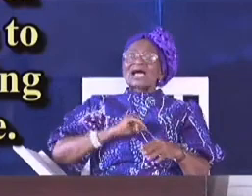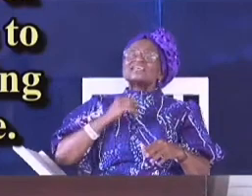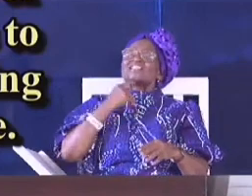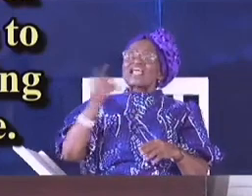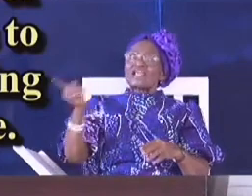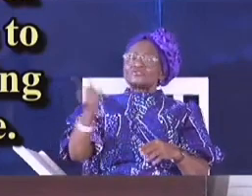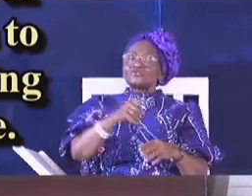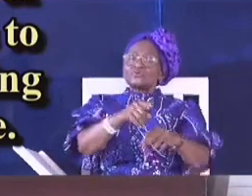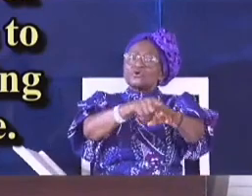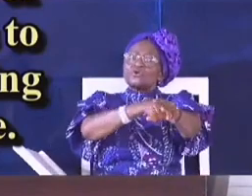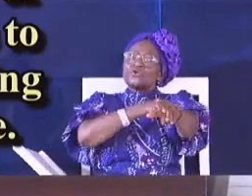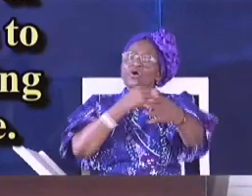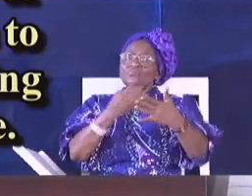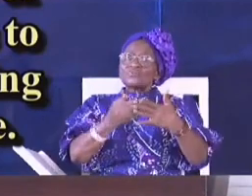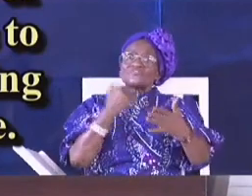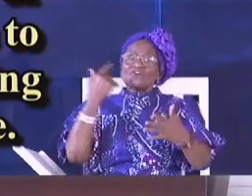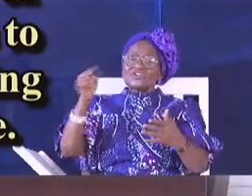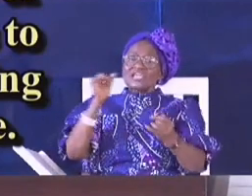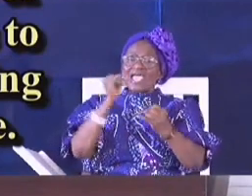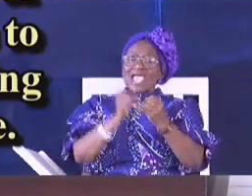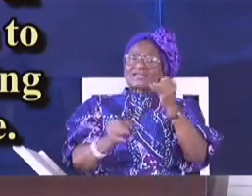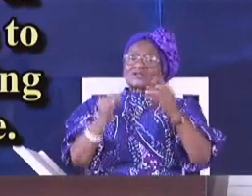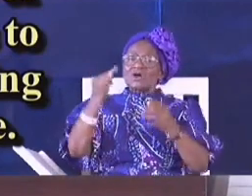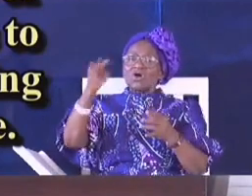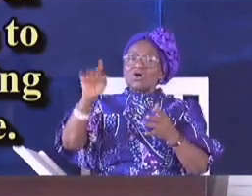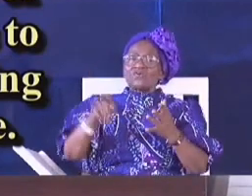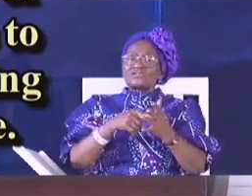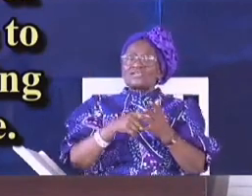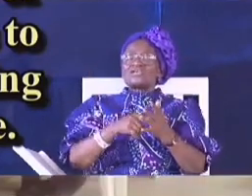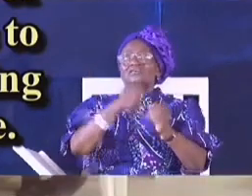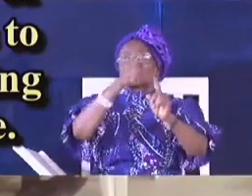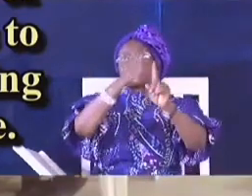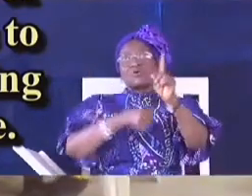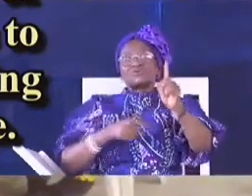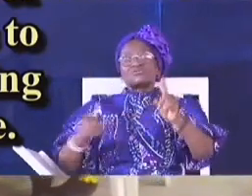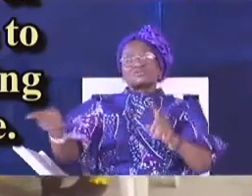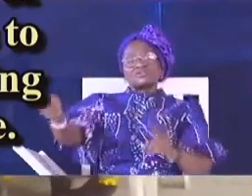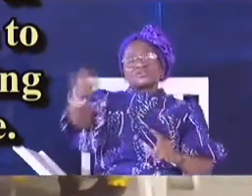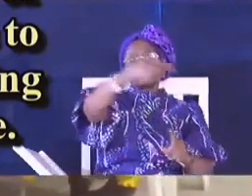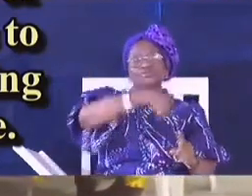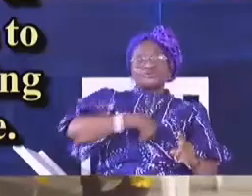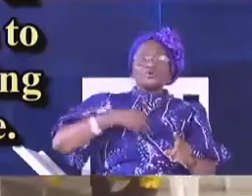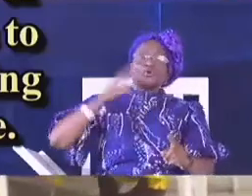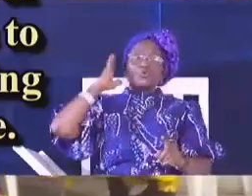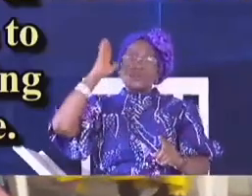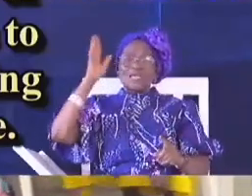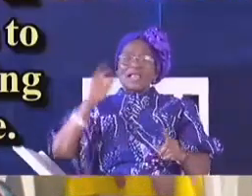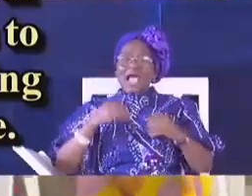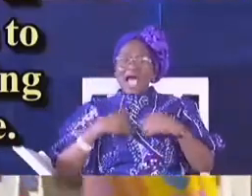long before the end of this month, you will have testimonies.